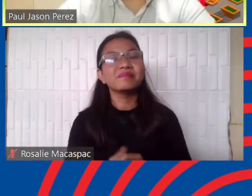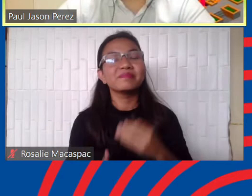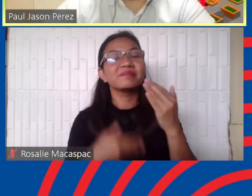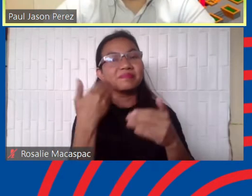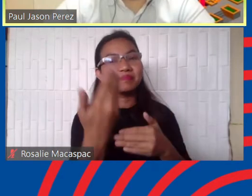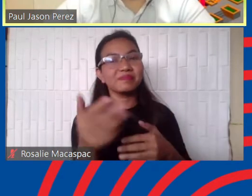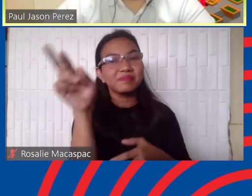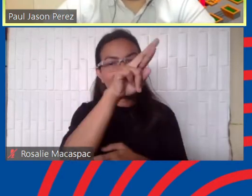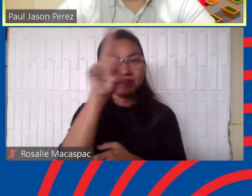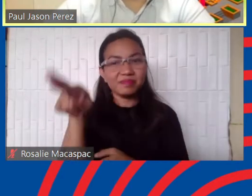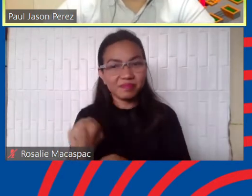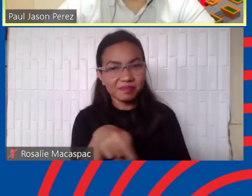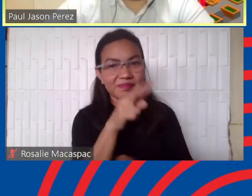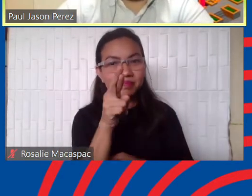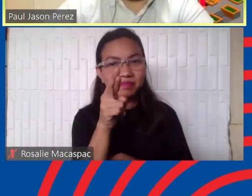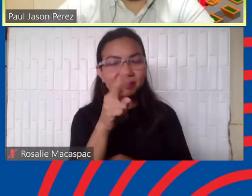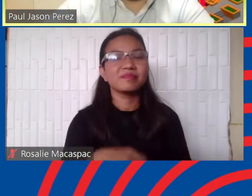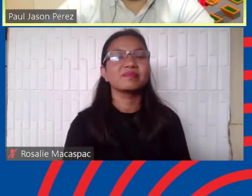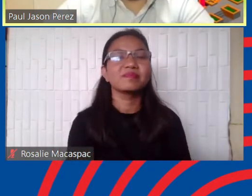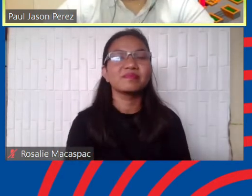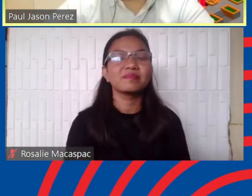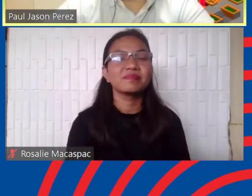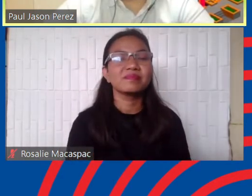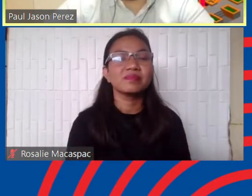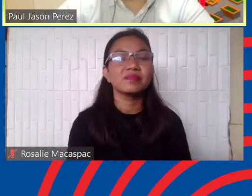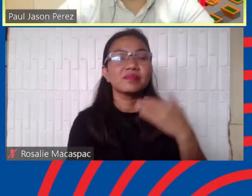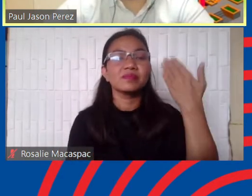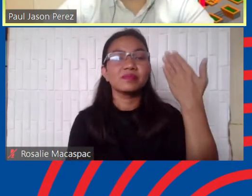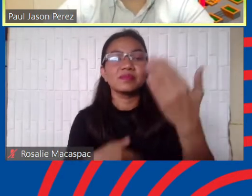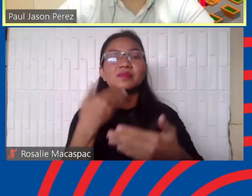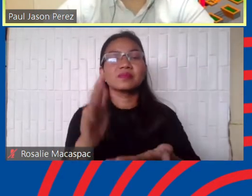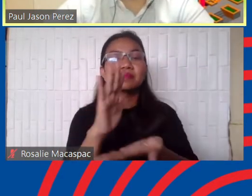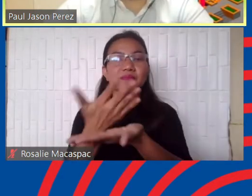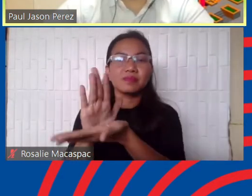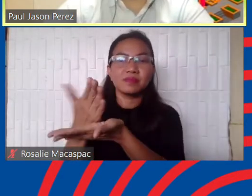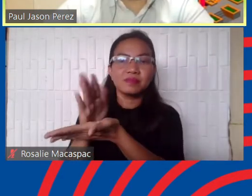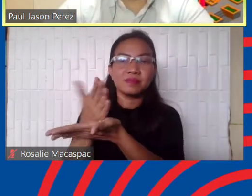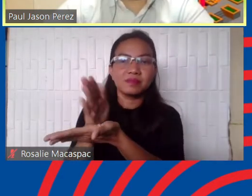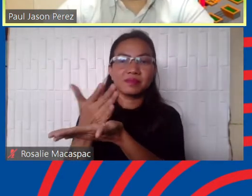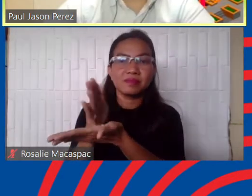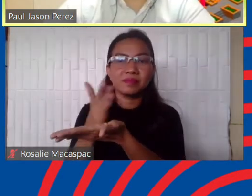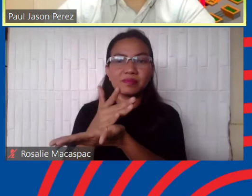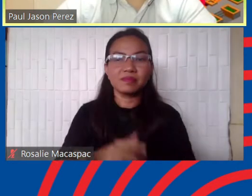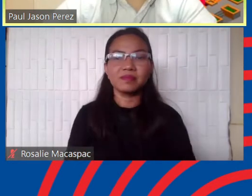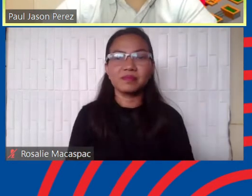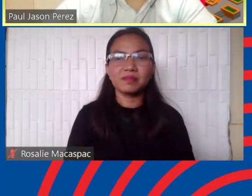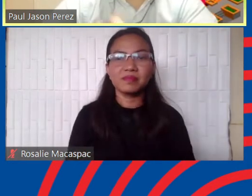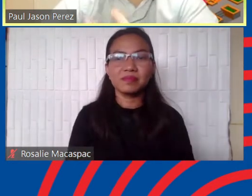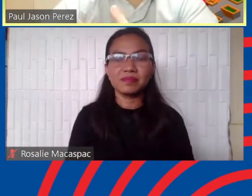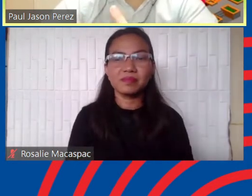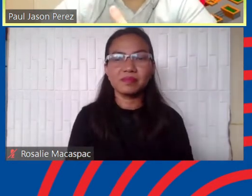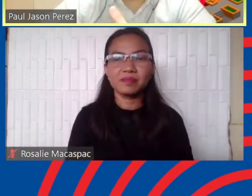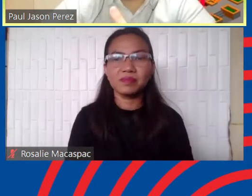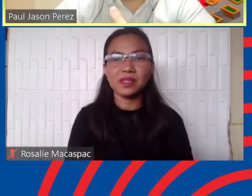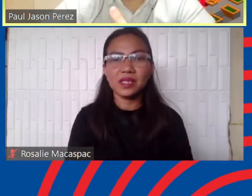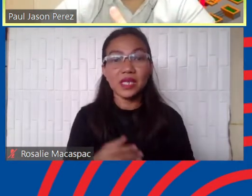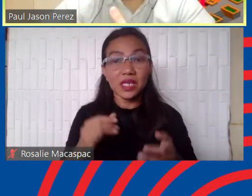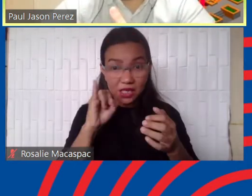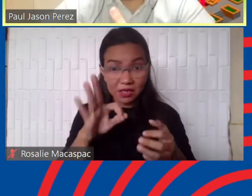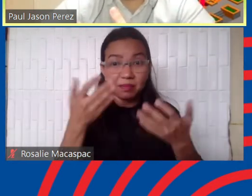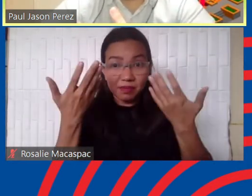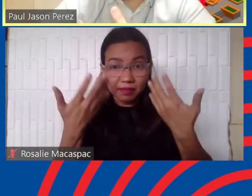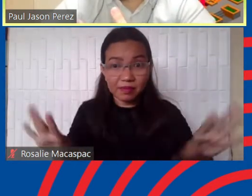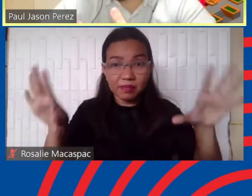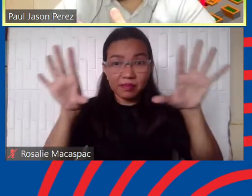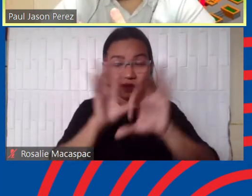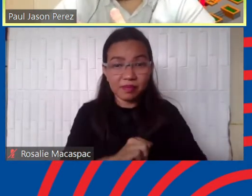lifecycle. The next phase is share. No? So once we are done with